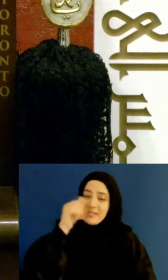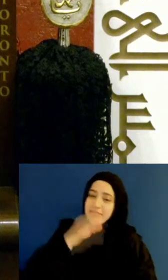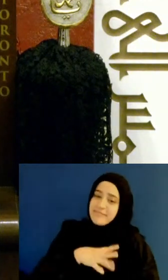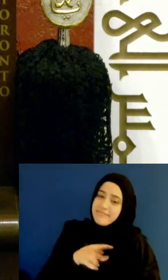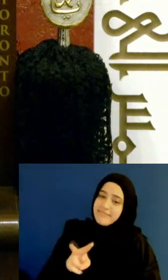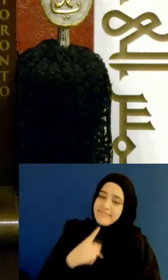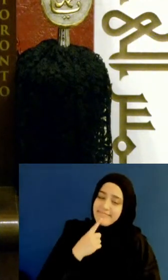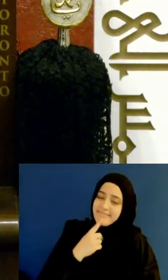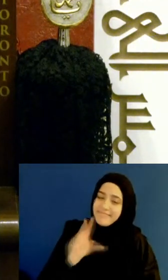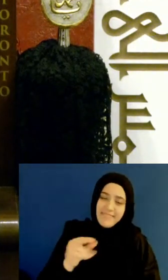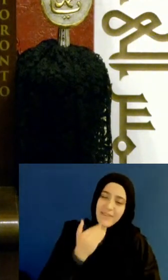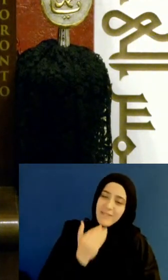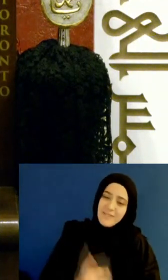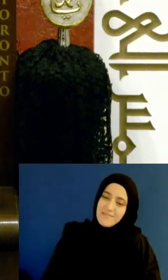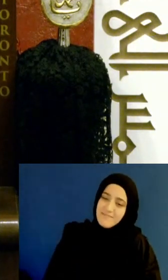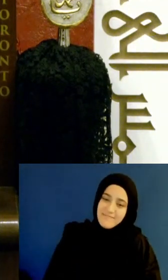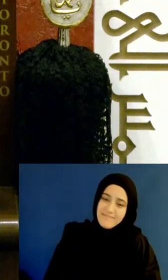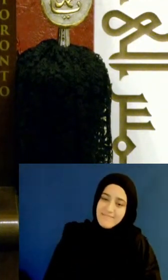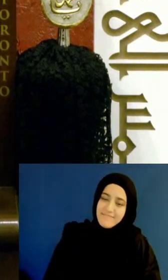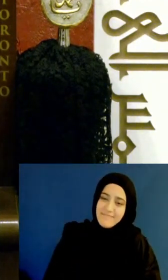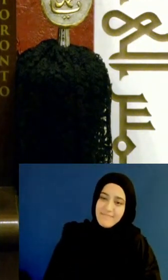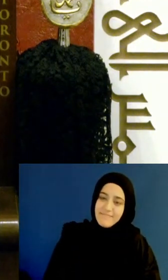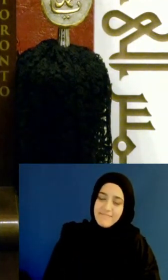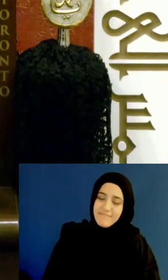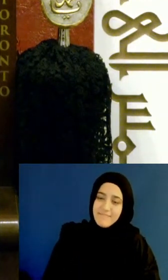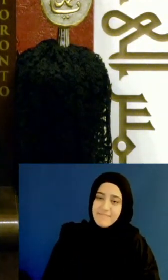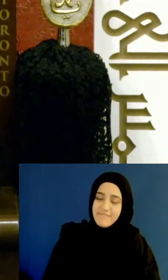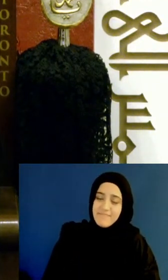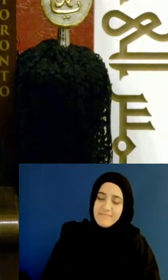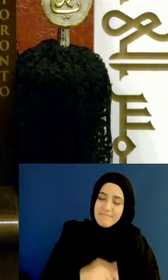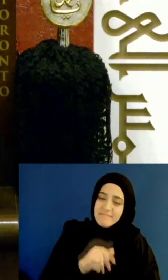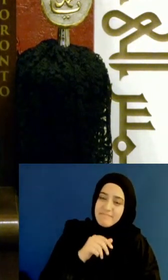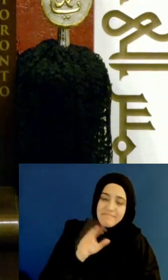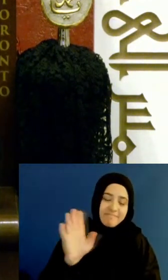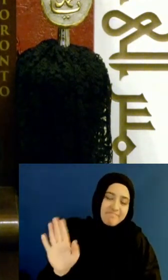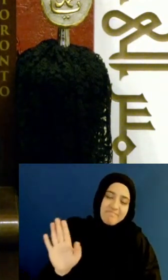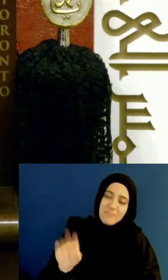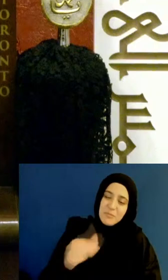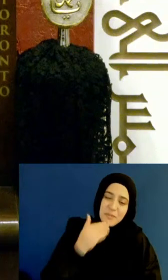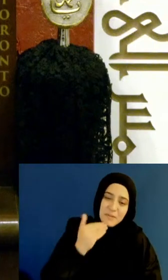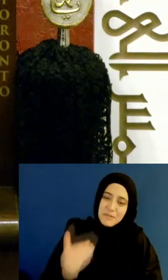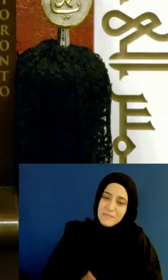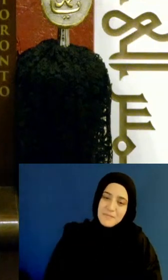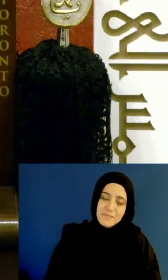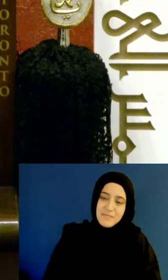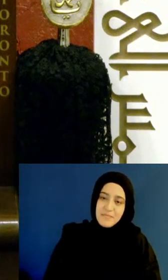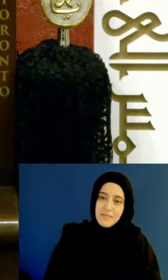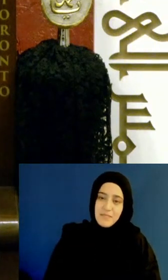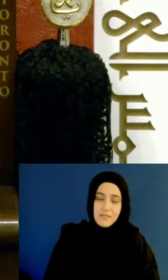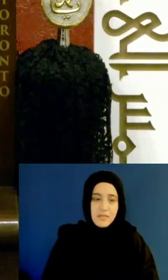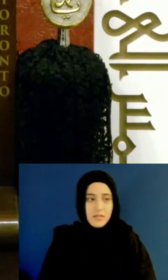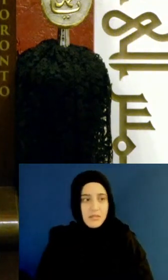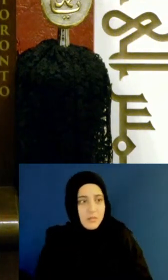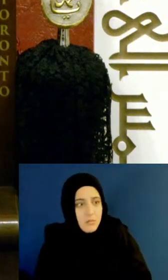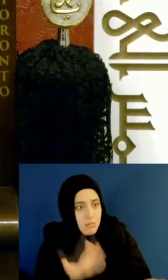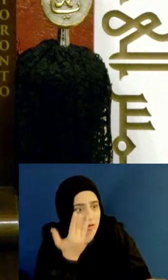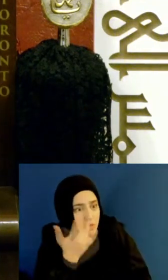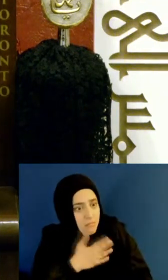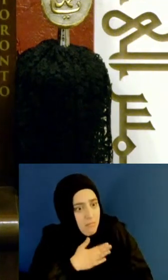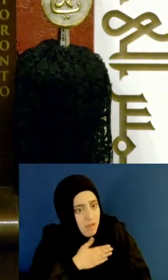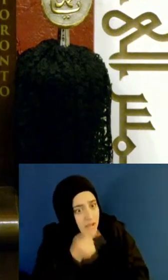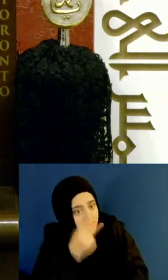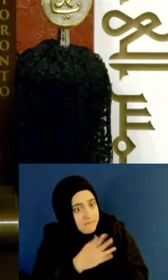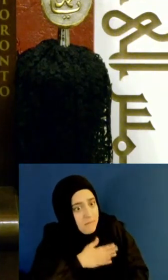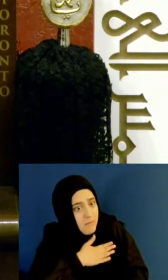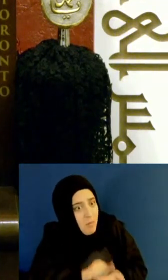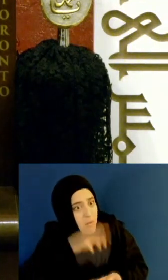thank you. Shufu ajib. No, thank you. Said to him, why? This is half my wealth, and it seems that